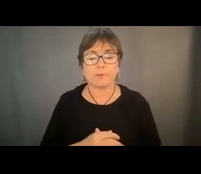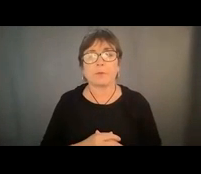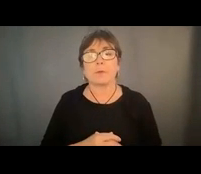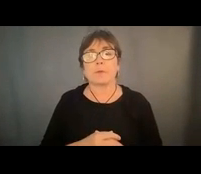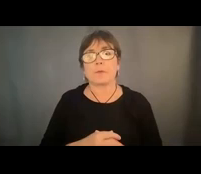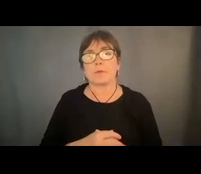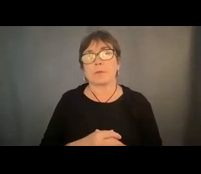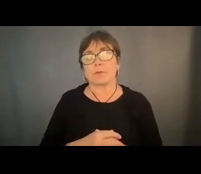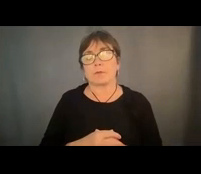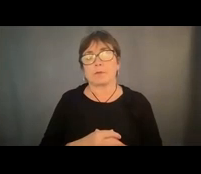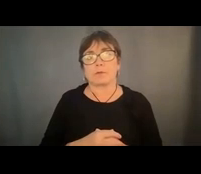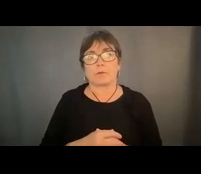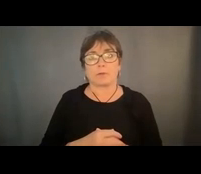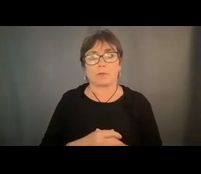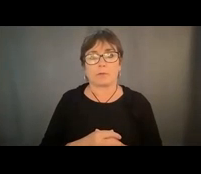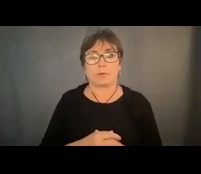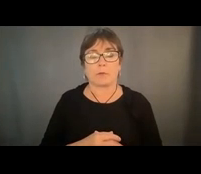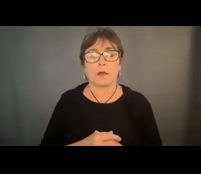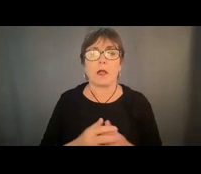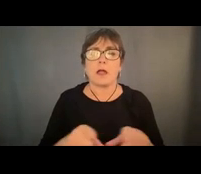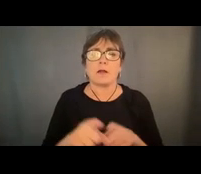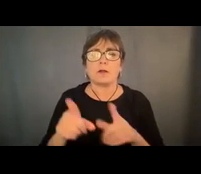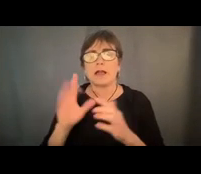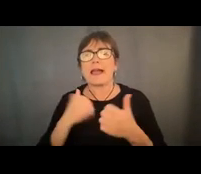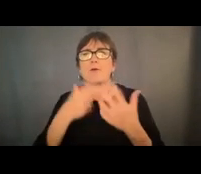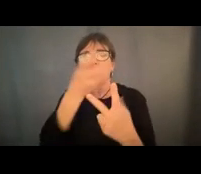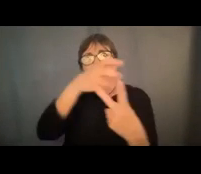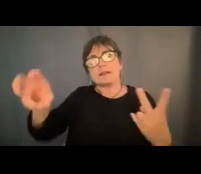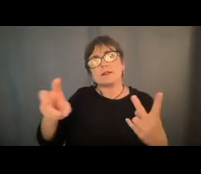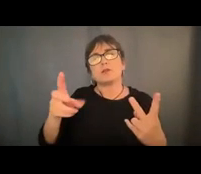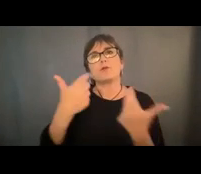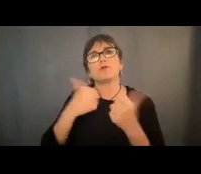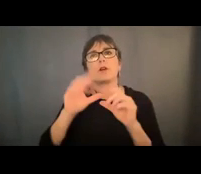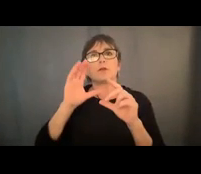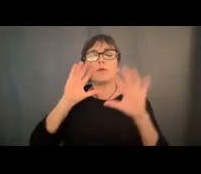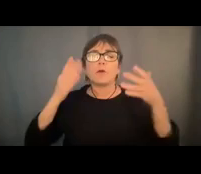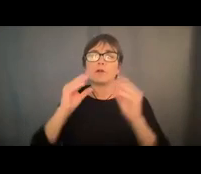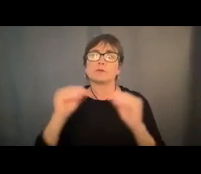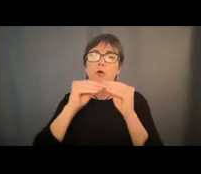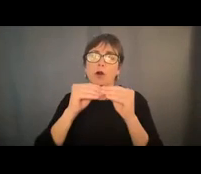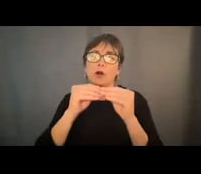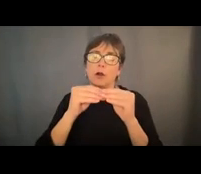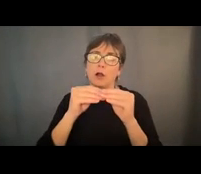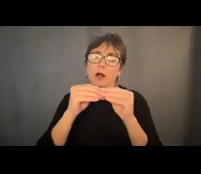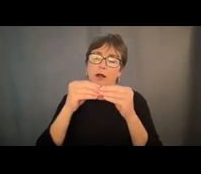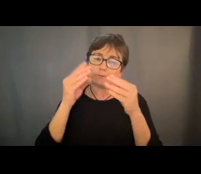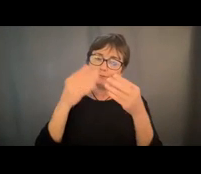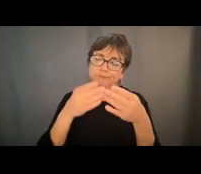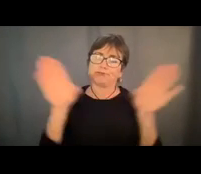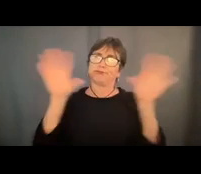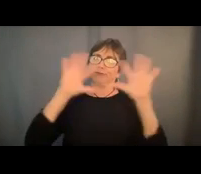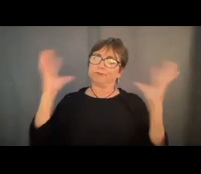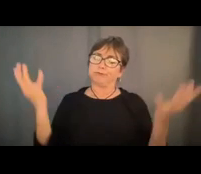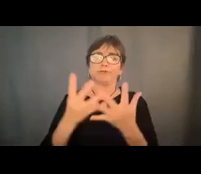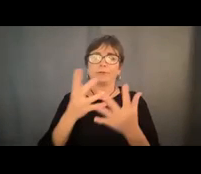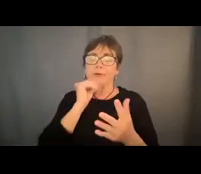track to transition in a more holistic approach. You know, employment and independent living are so important,